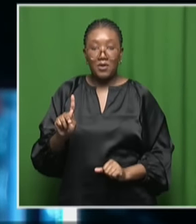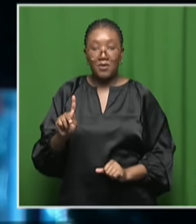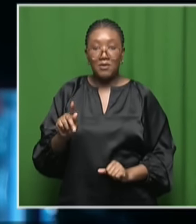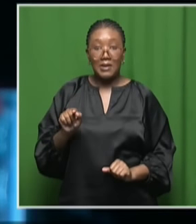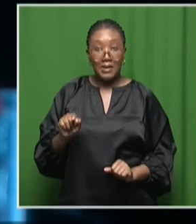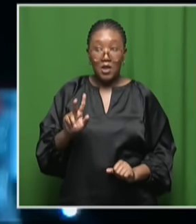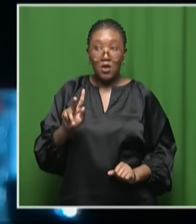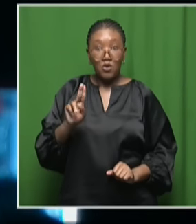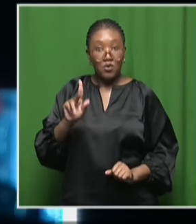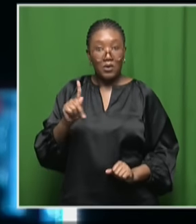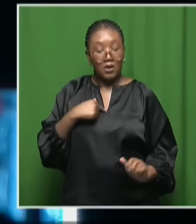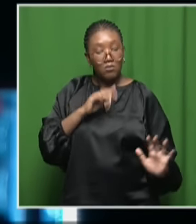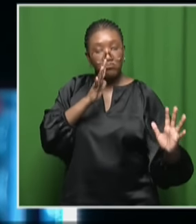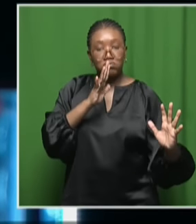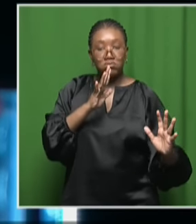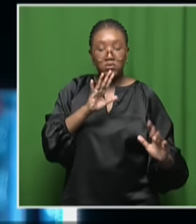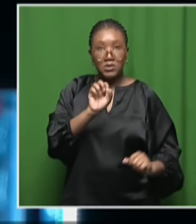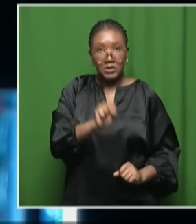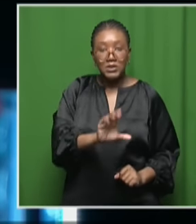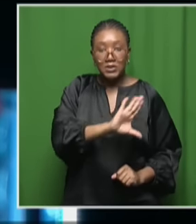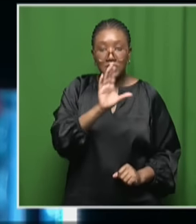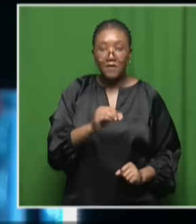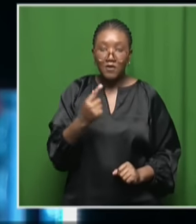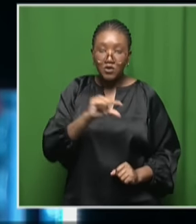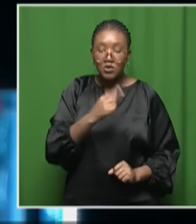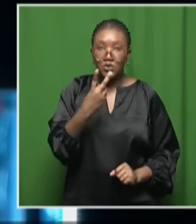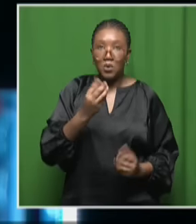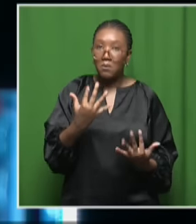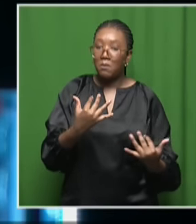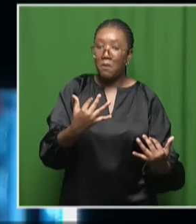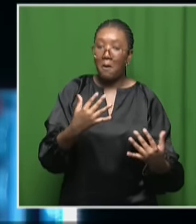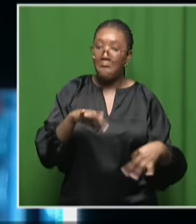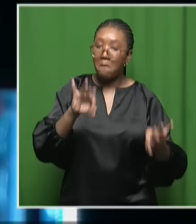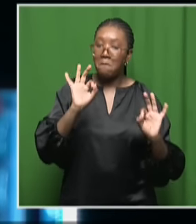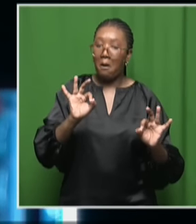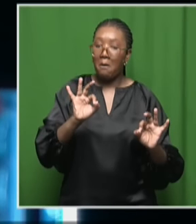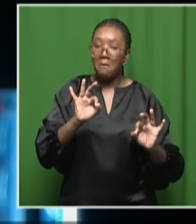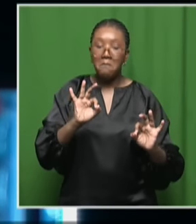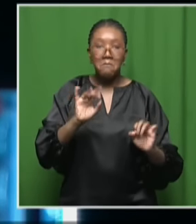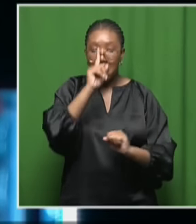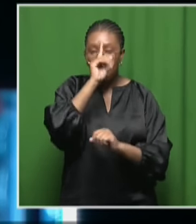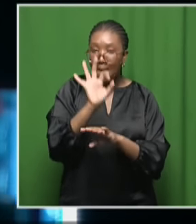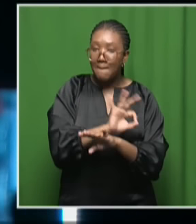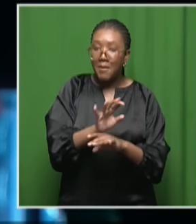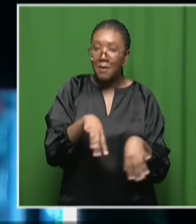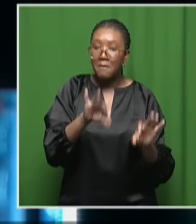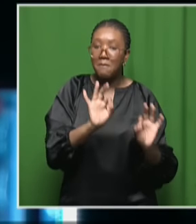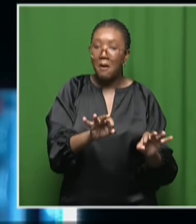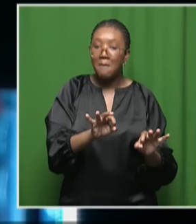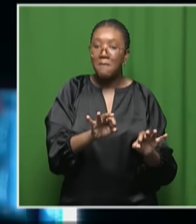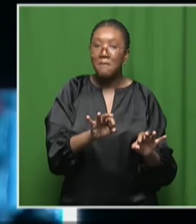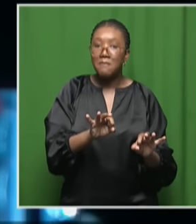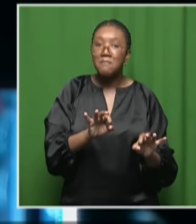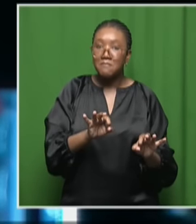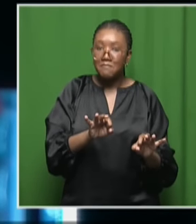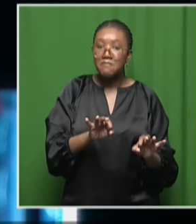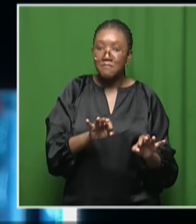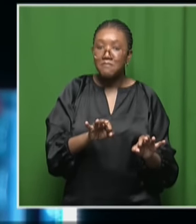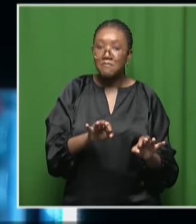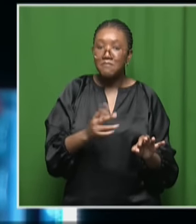how South Africa has positioned the G20 presidency, and also some of the key issues, saying that they are supportive of